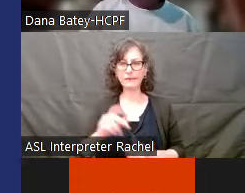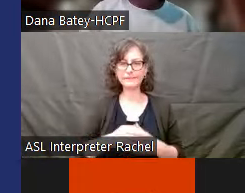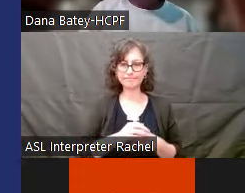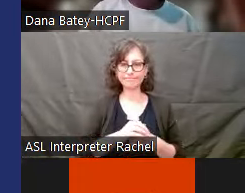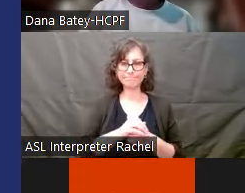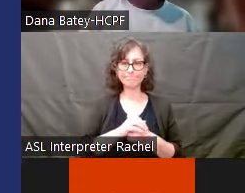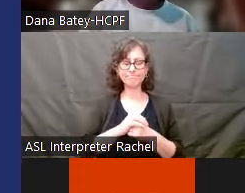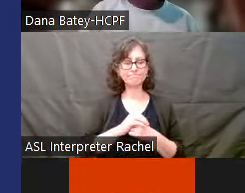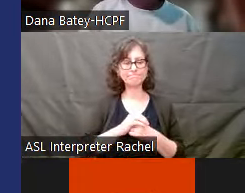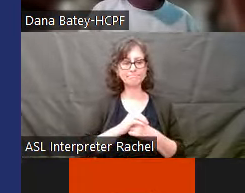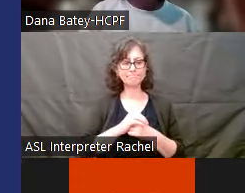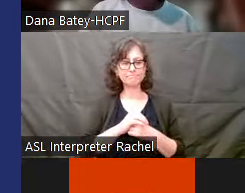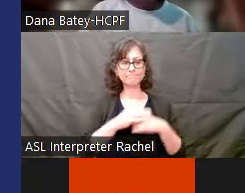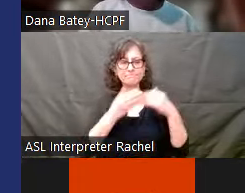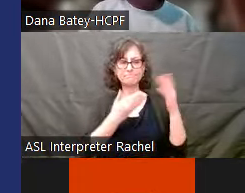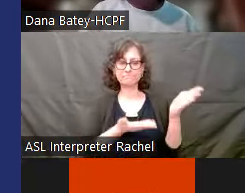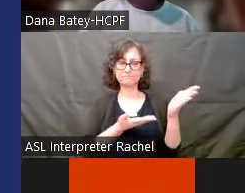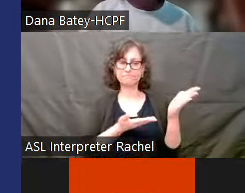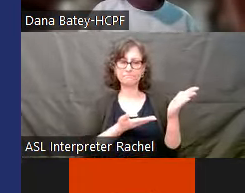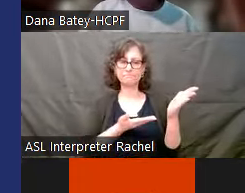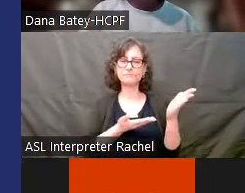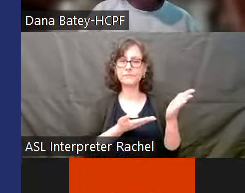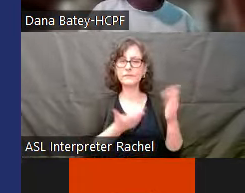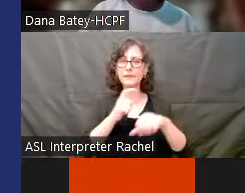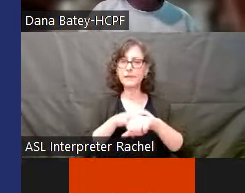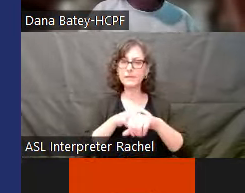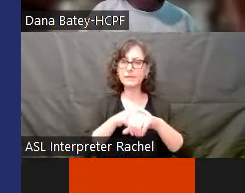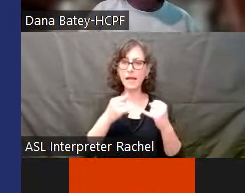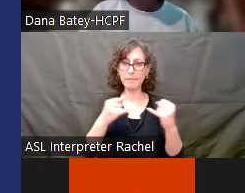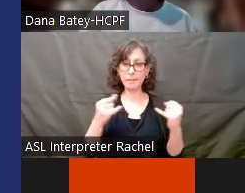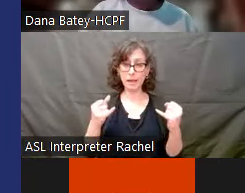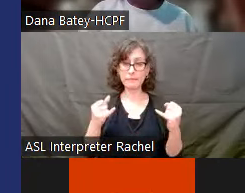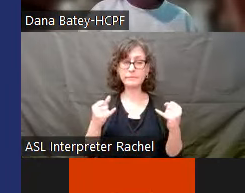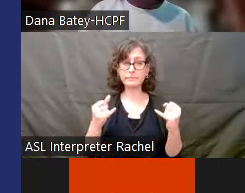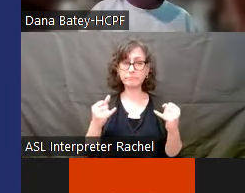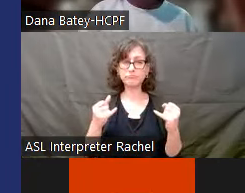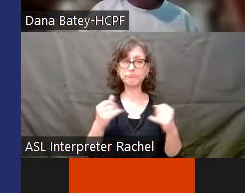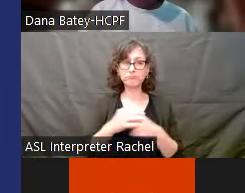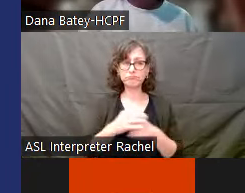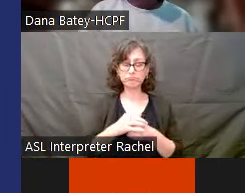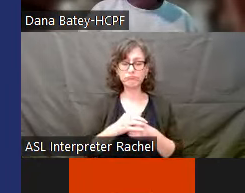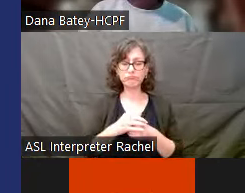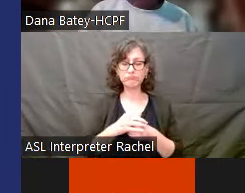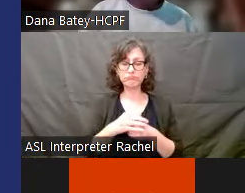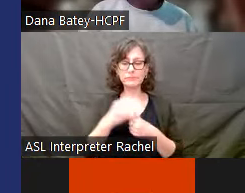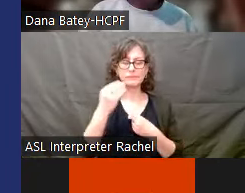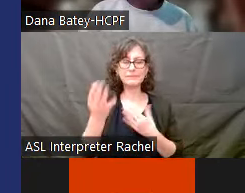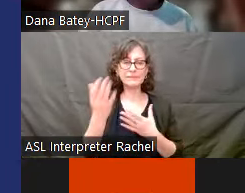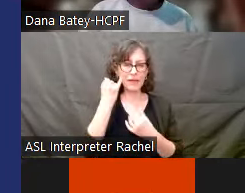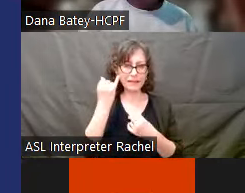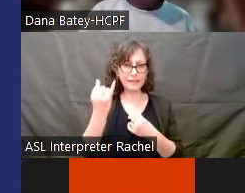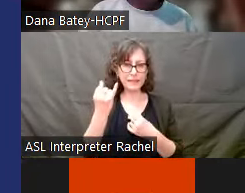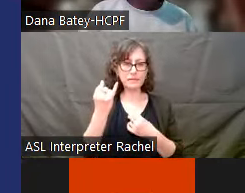So here is just kind of a timeline. We may touch on this more in a little bit, but just to give you an idea. So